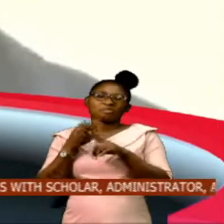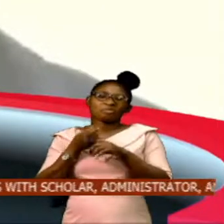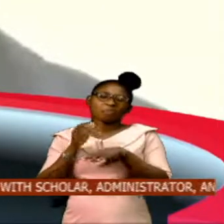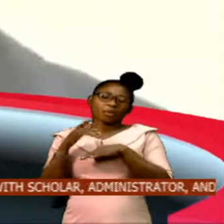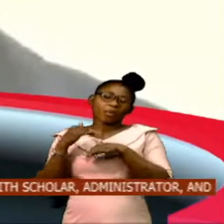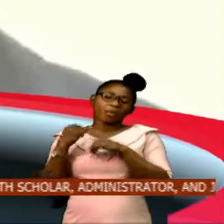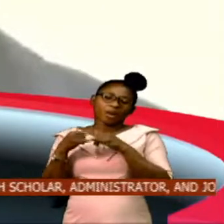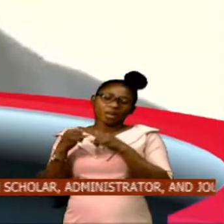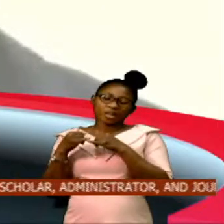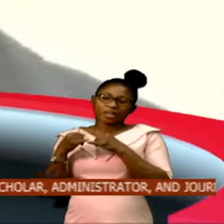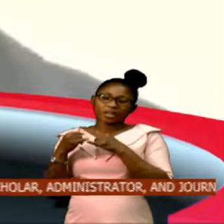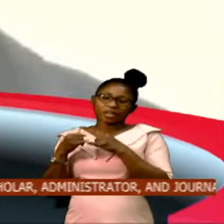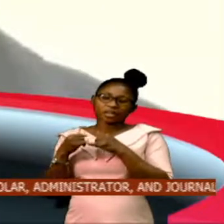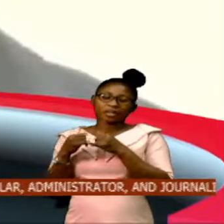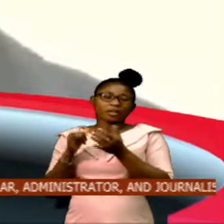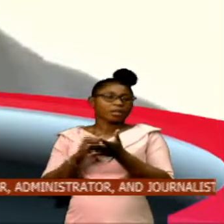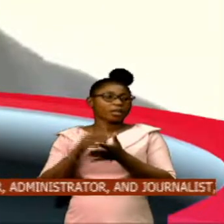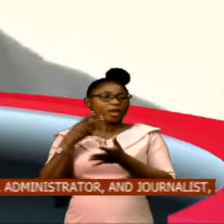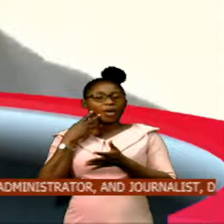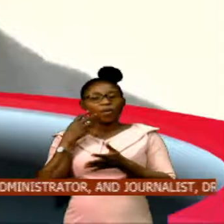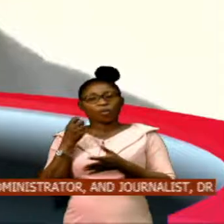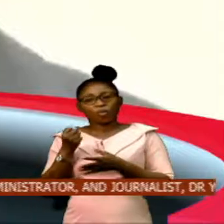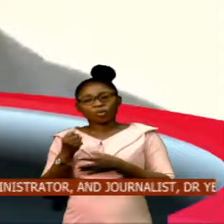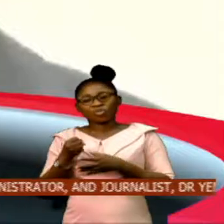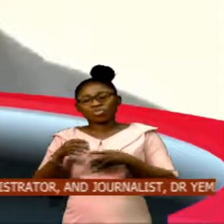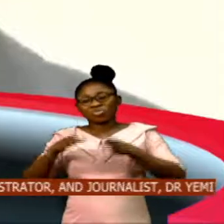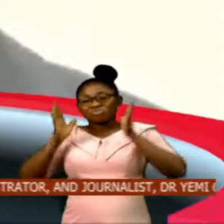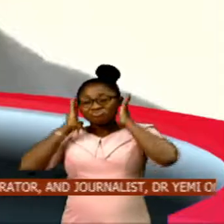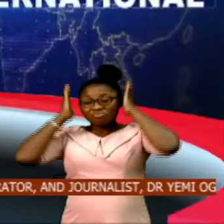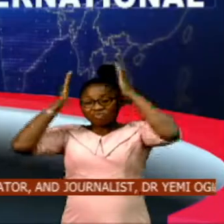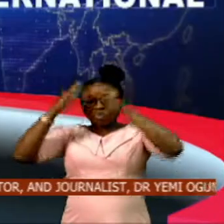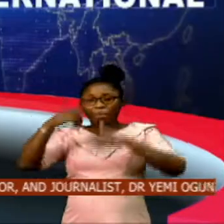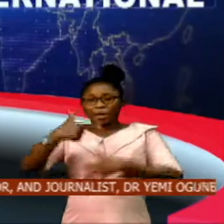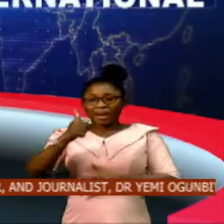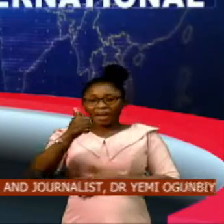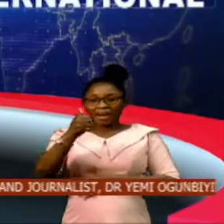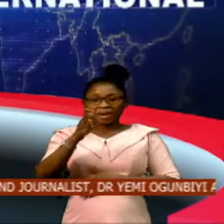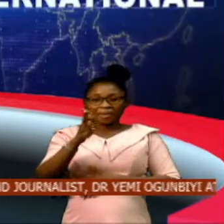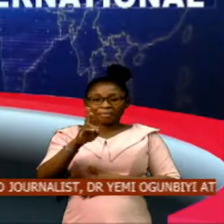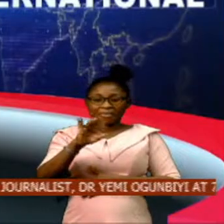your end. That was Bishop Gabriel,